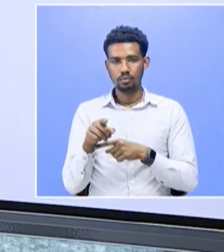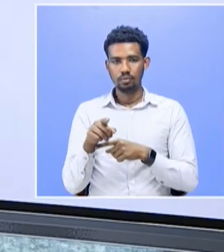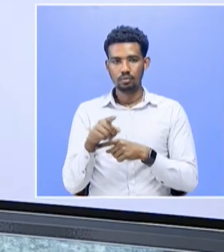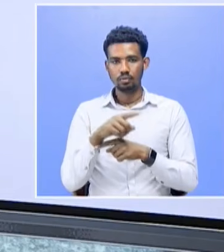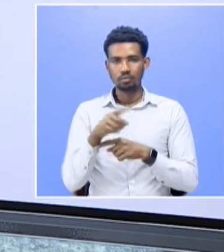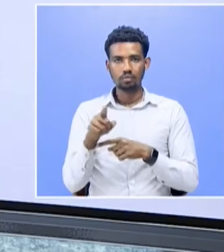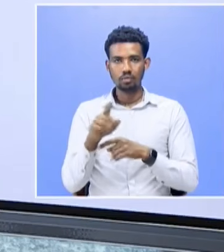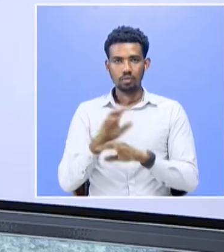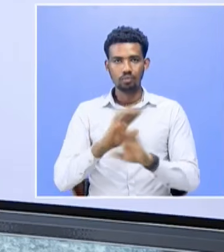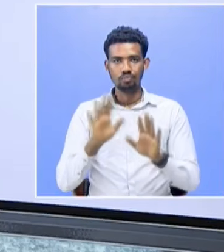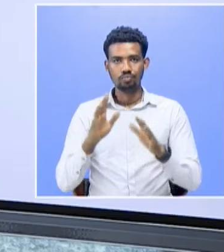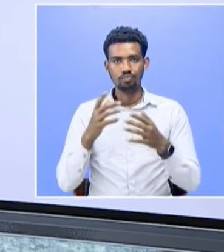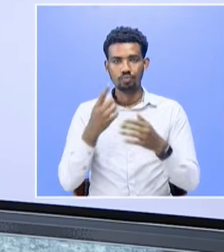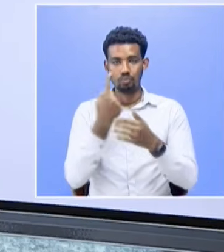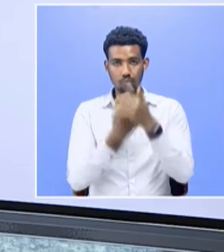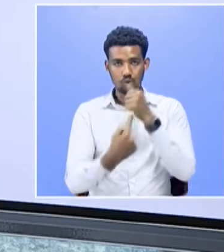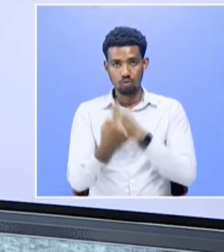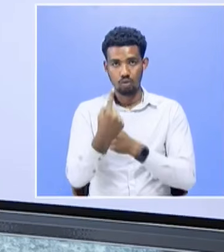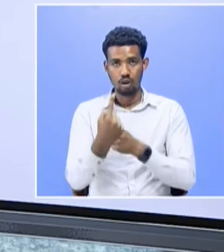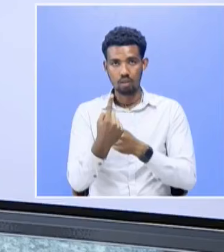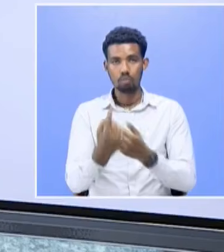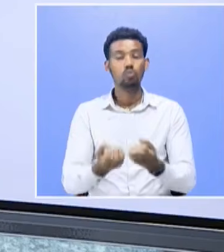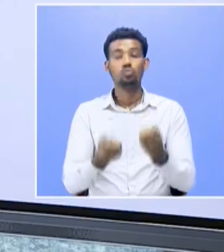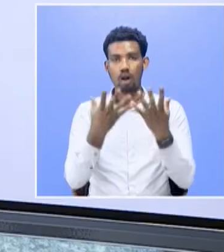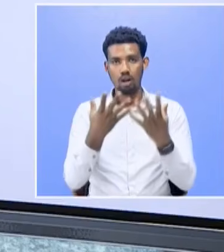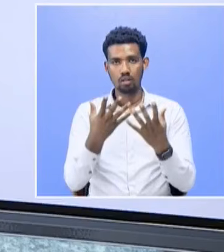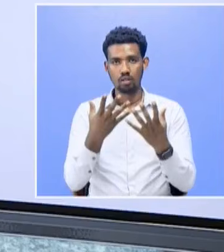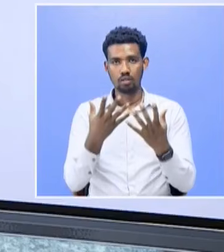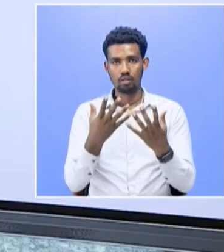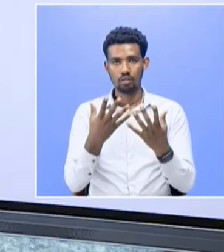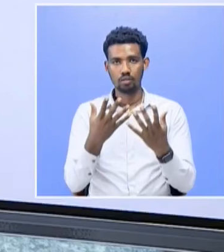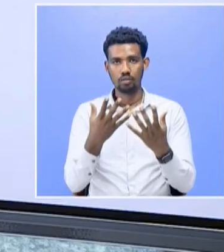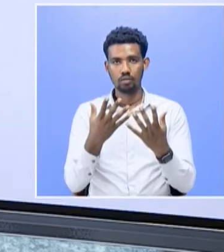already plural pronoun like